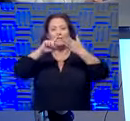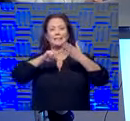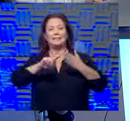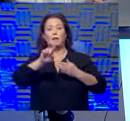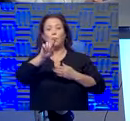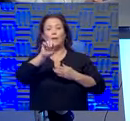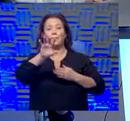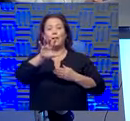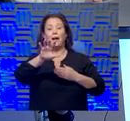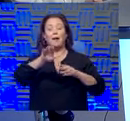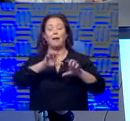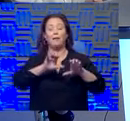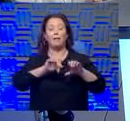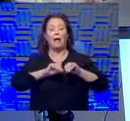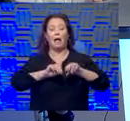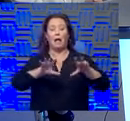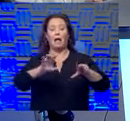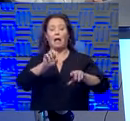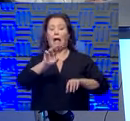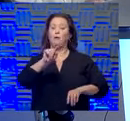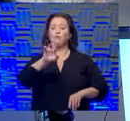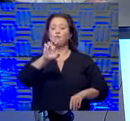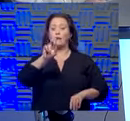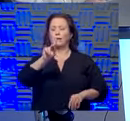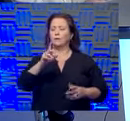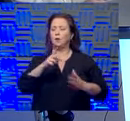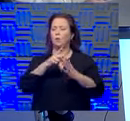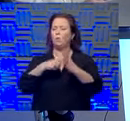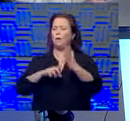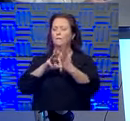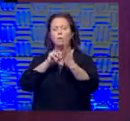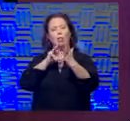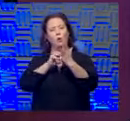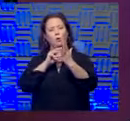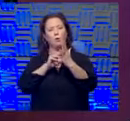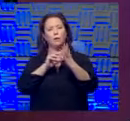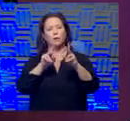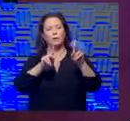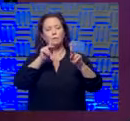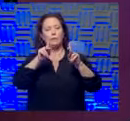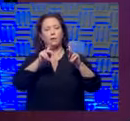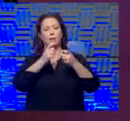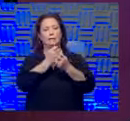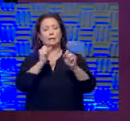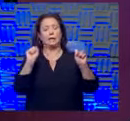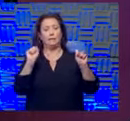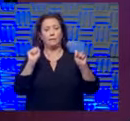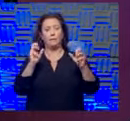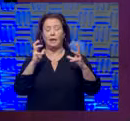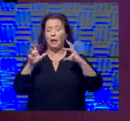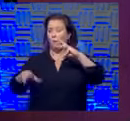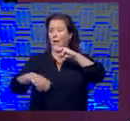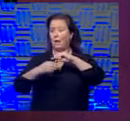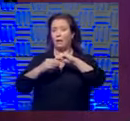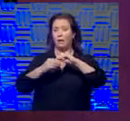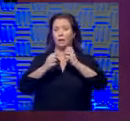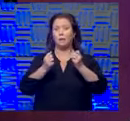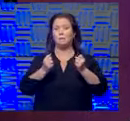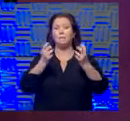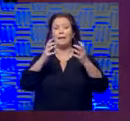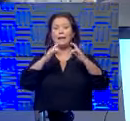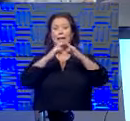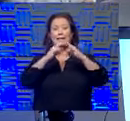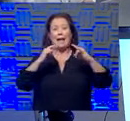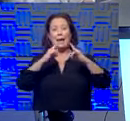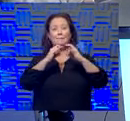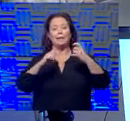I think, in clusters. So what's your advice? What have you learned that can help keep people safe? And to that end, and what you just said, we're getting a lot of